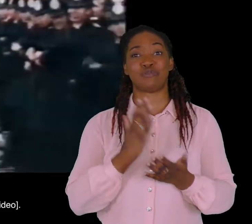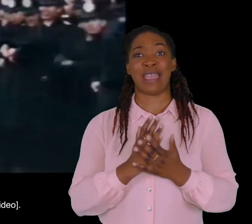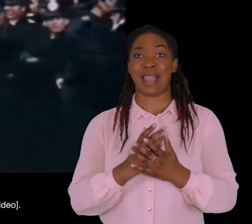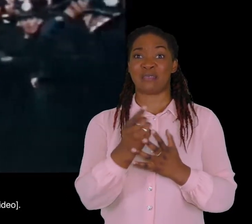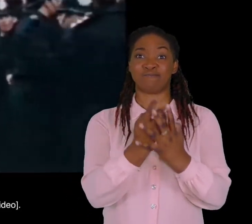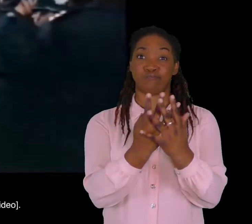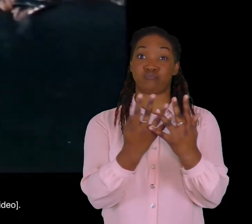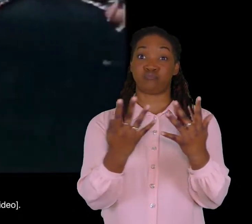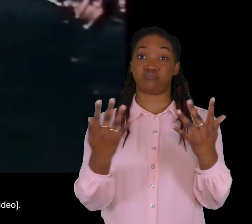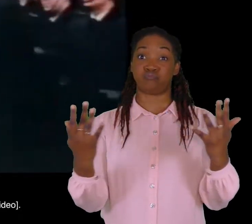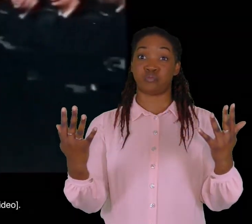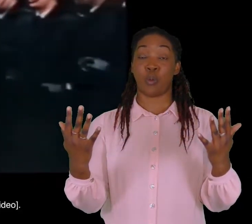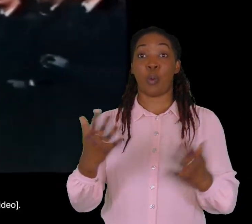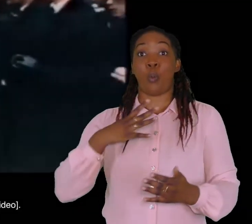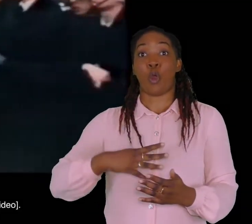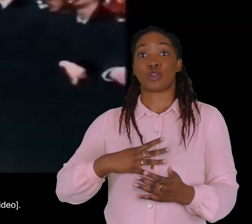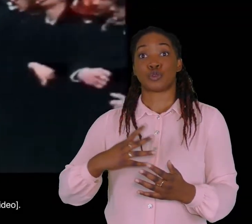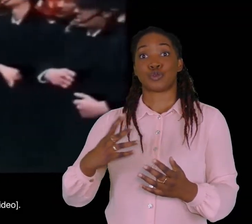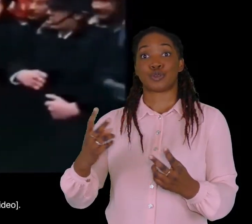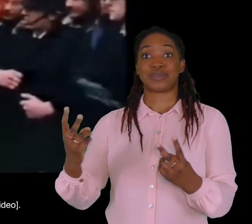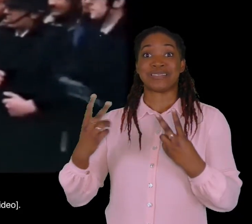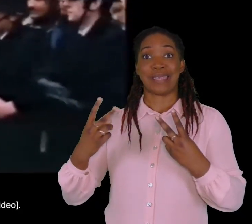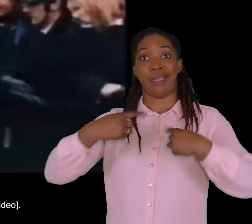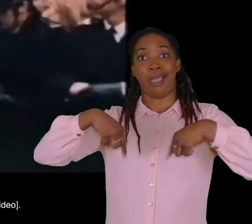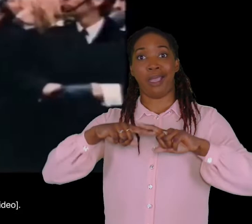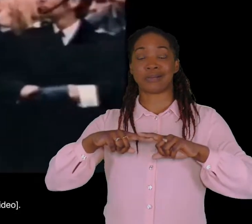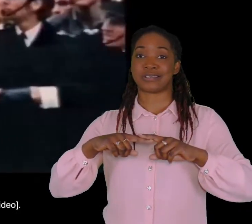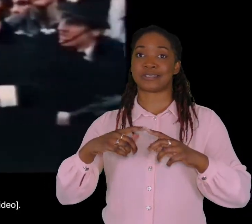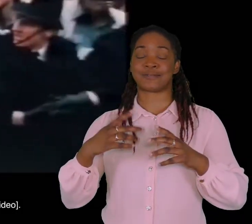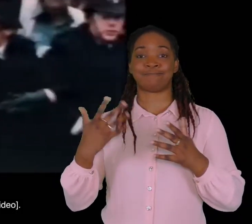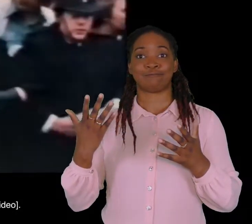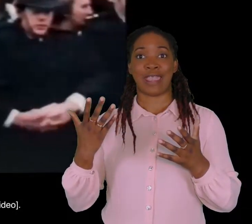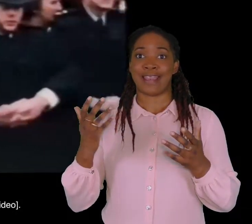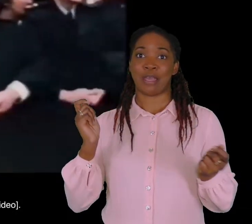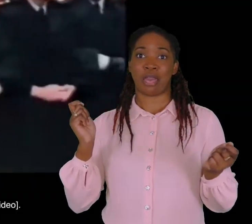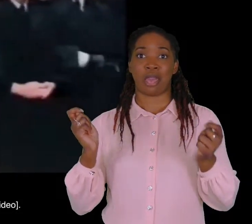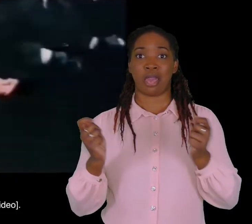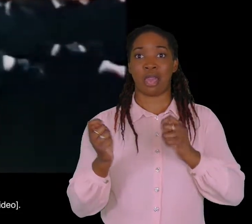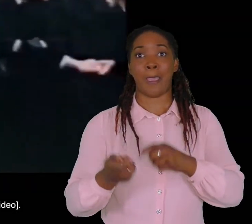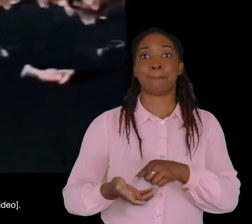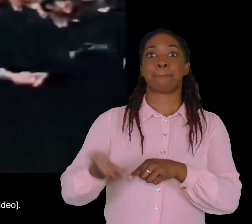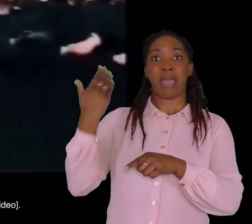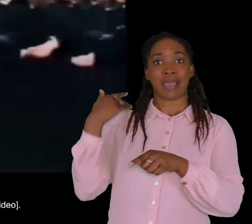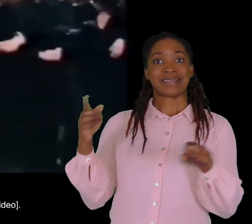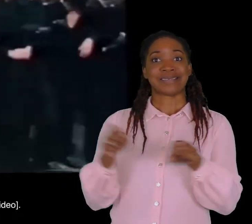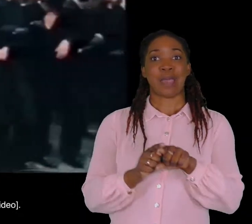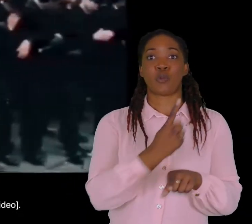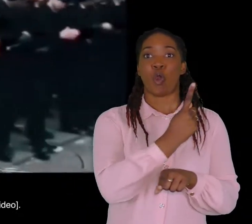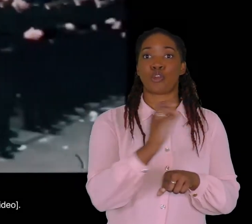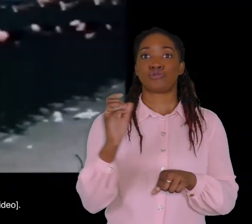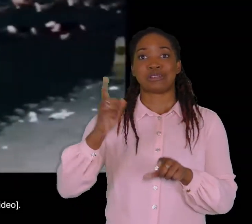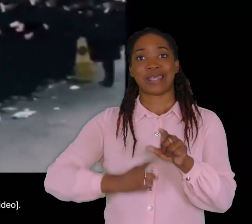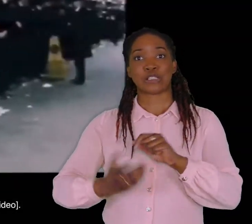side is all those elements in this country that would like to see us be driven back to a position that we were in 100 years